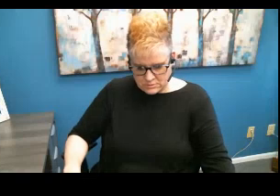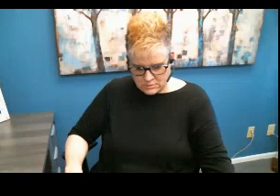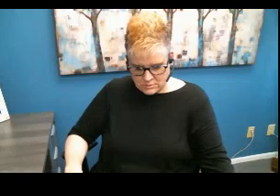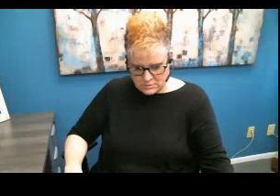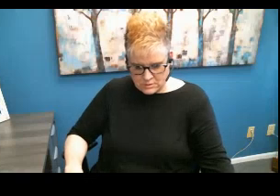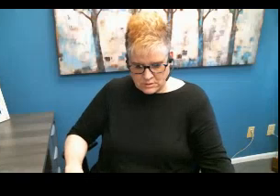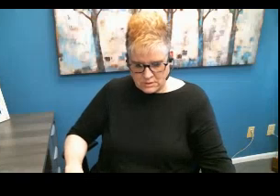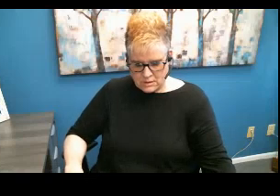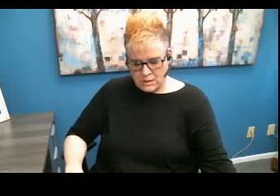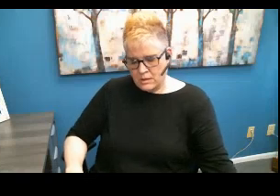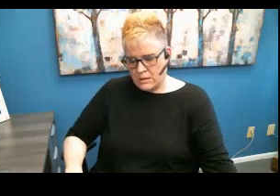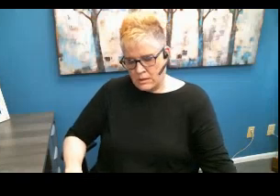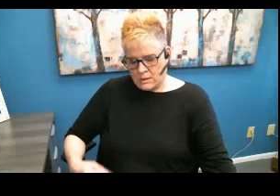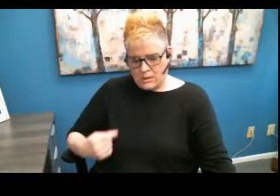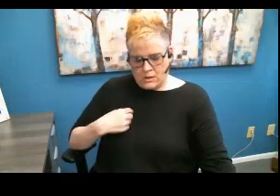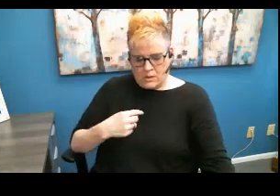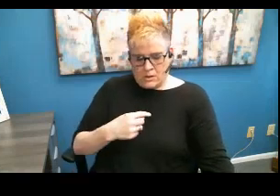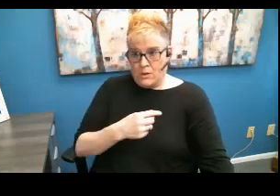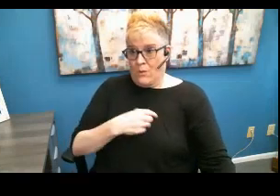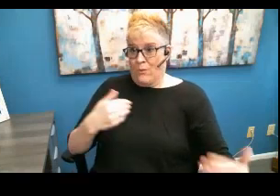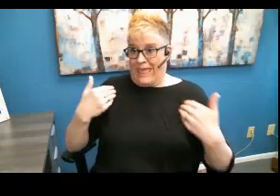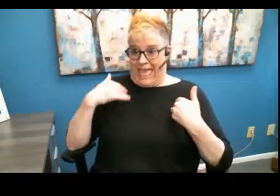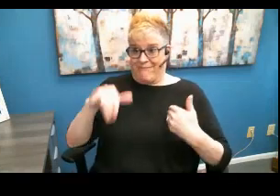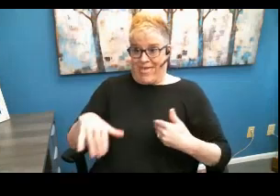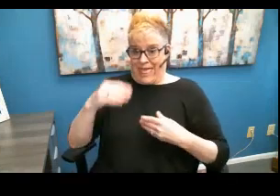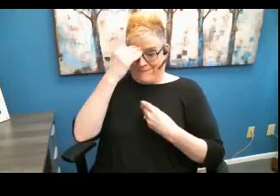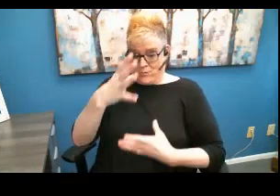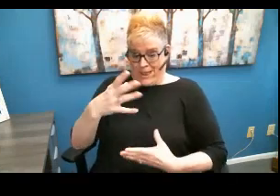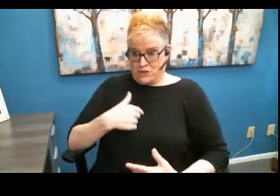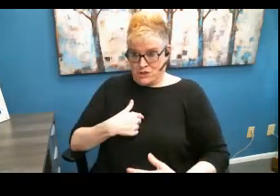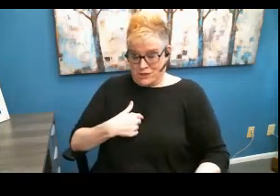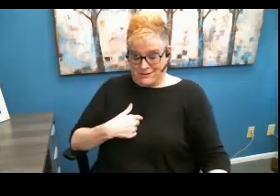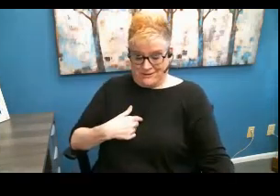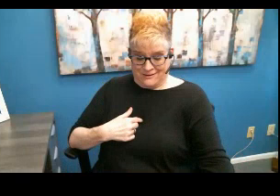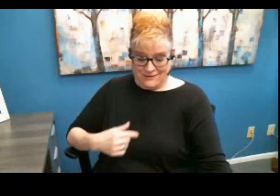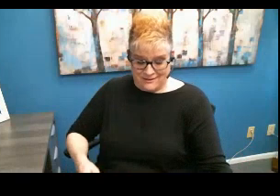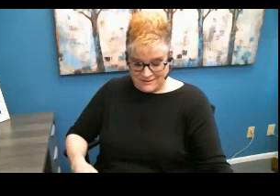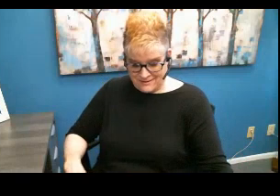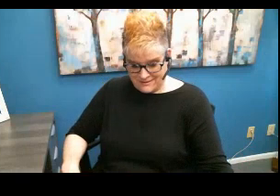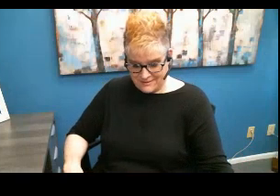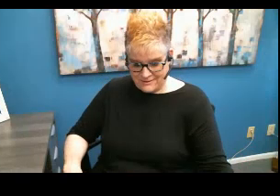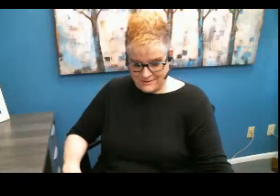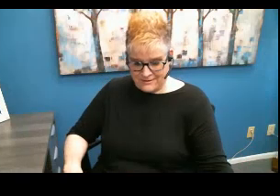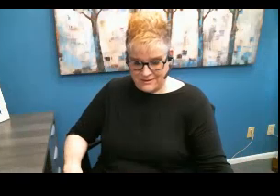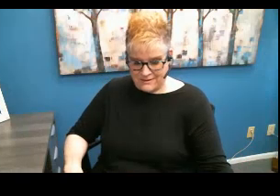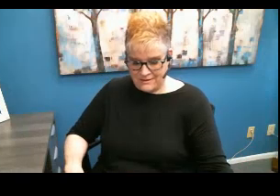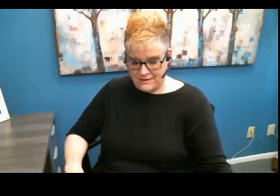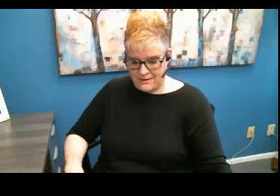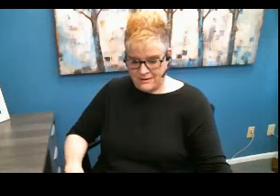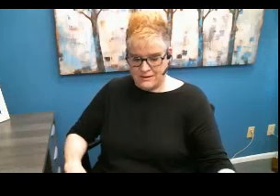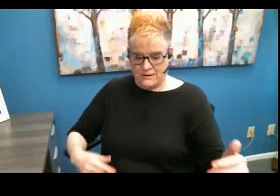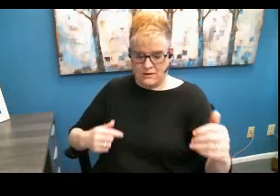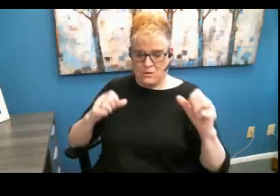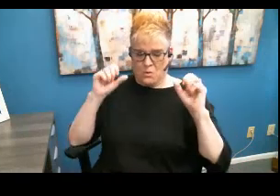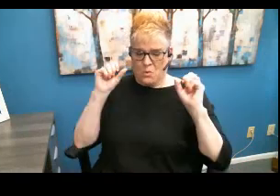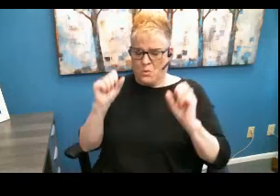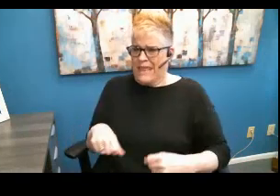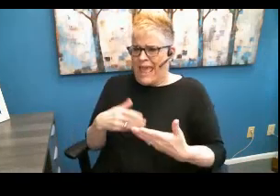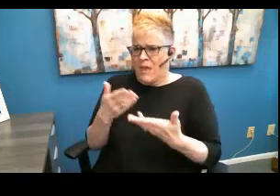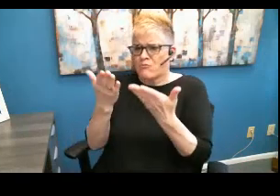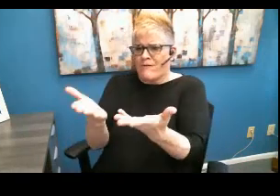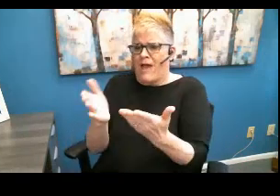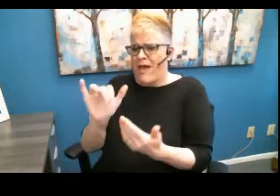Sure. I was going to say, well, we have that information. Certainly, contacting us, we'd be happy to provide that information as best we